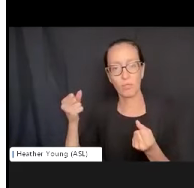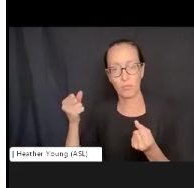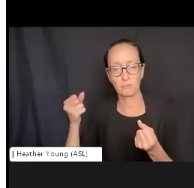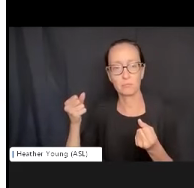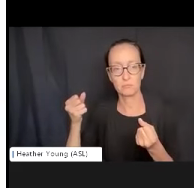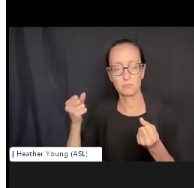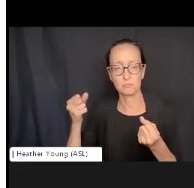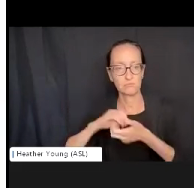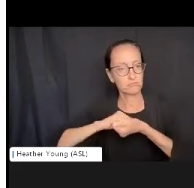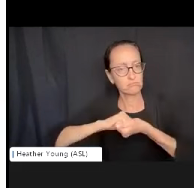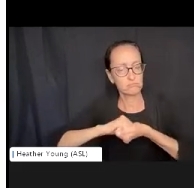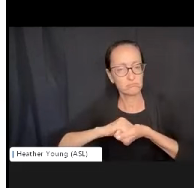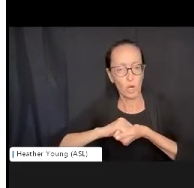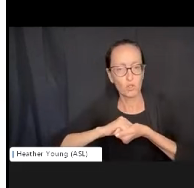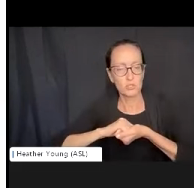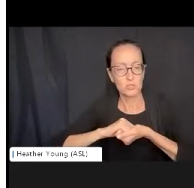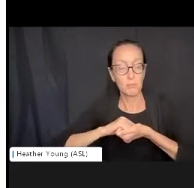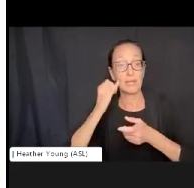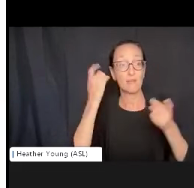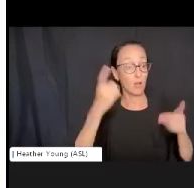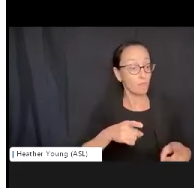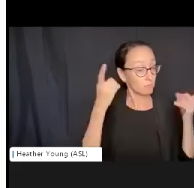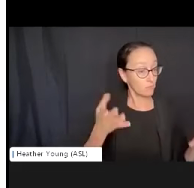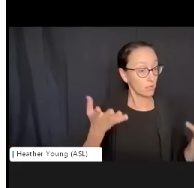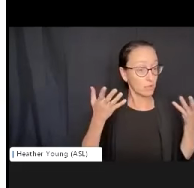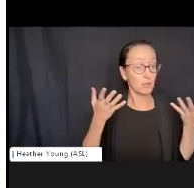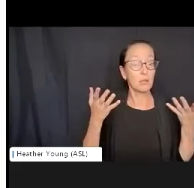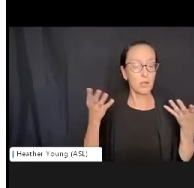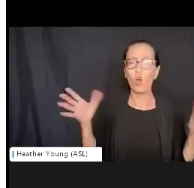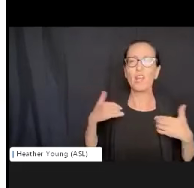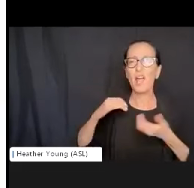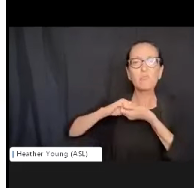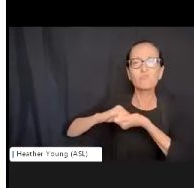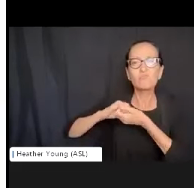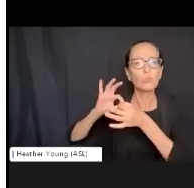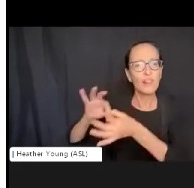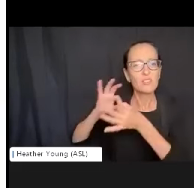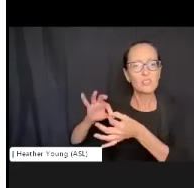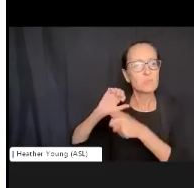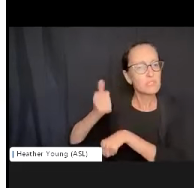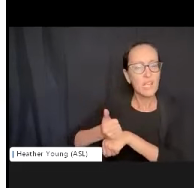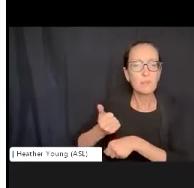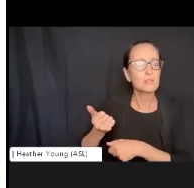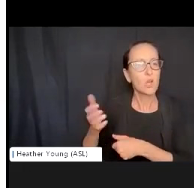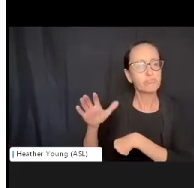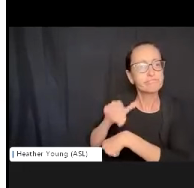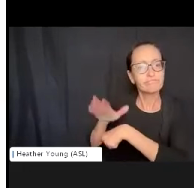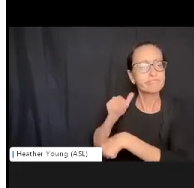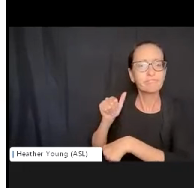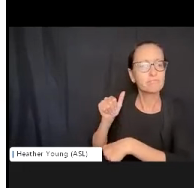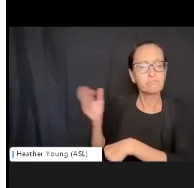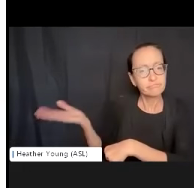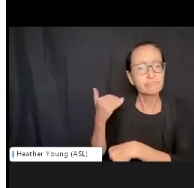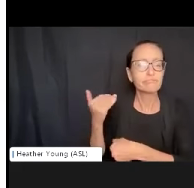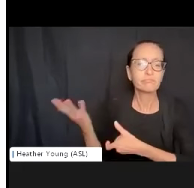impact a community, we've got those relationships already established, and we are then engaging with our school